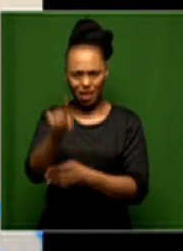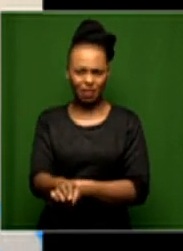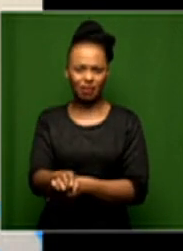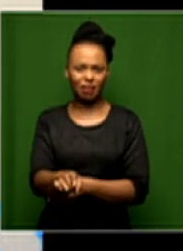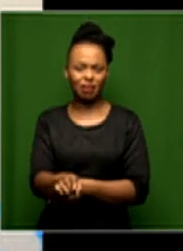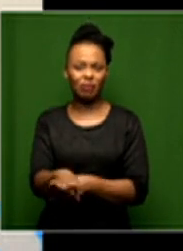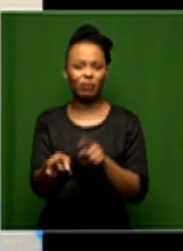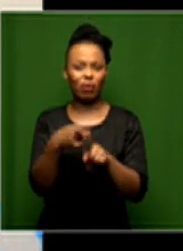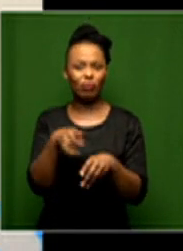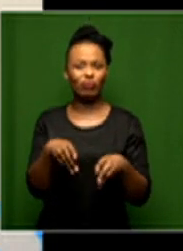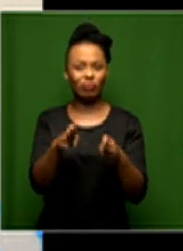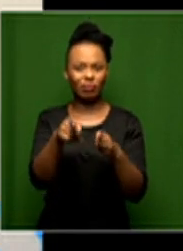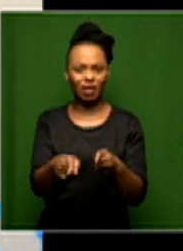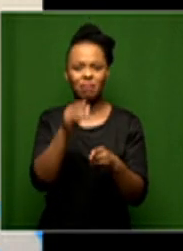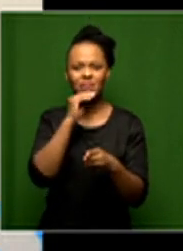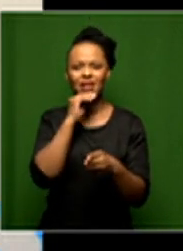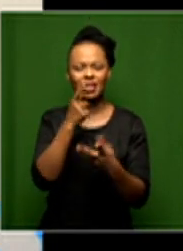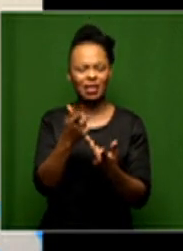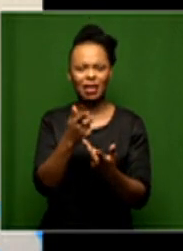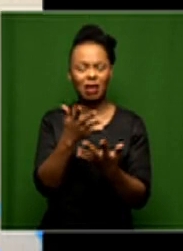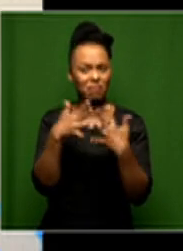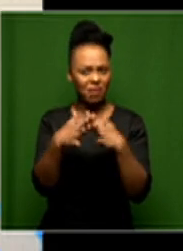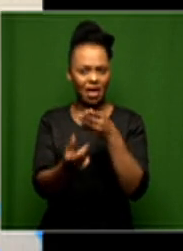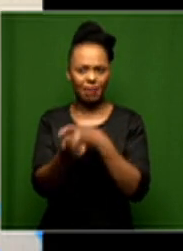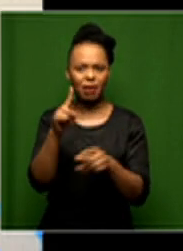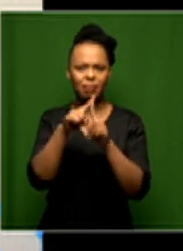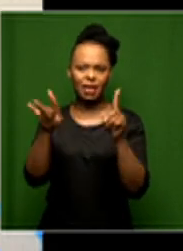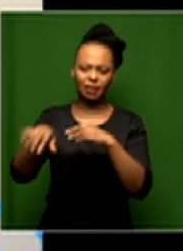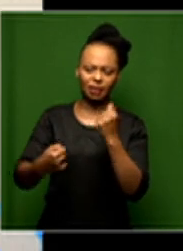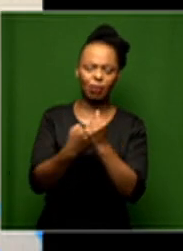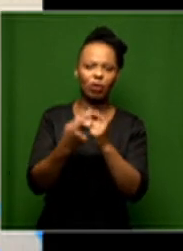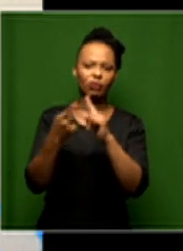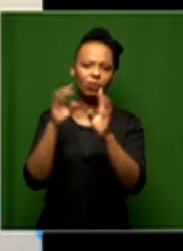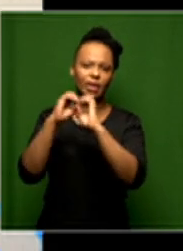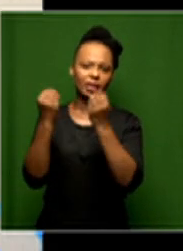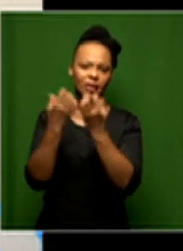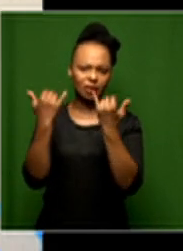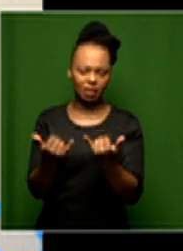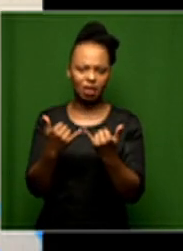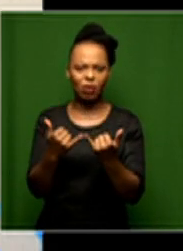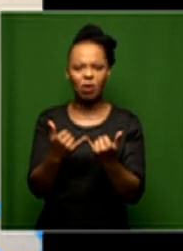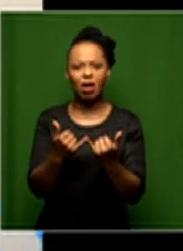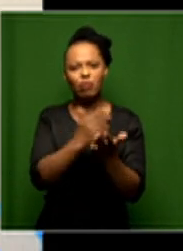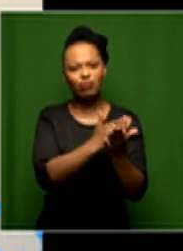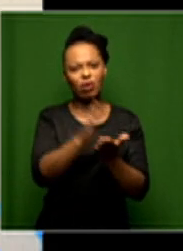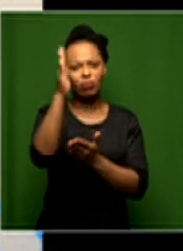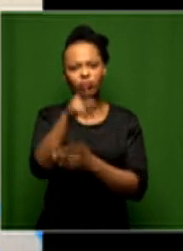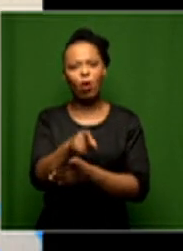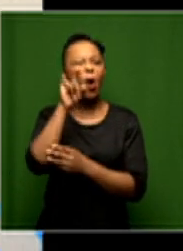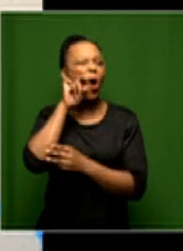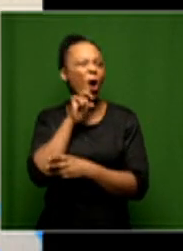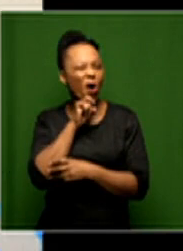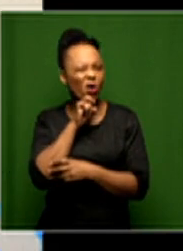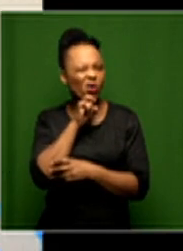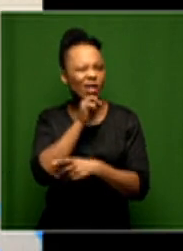bare minimum that we're hoping for way much more. And we do have the support from the industry. We're looking at scrapping not only your old